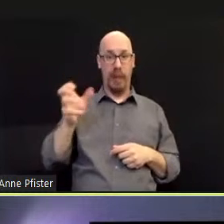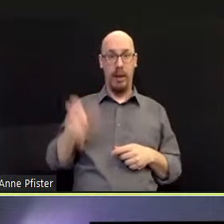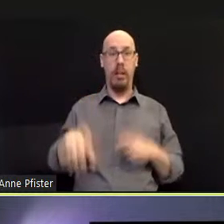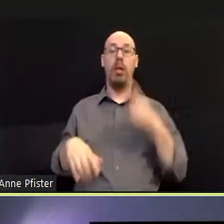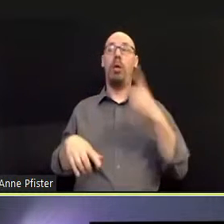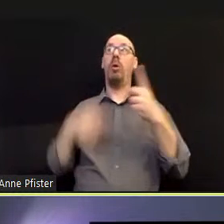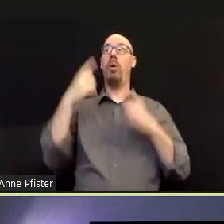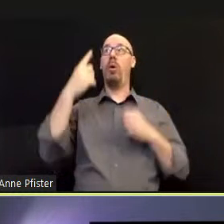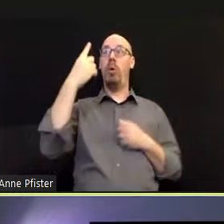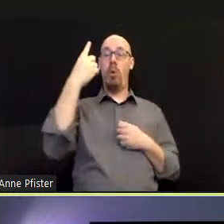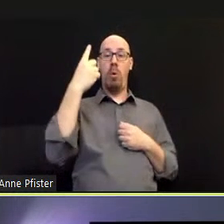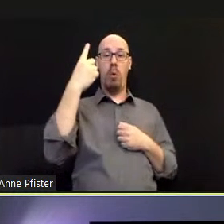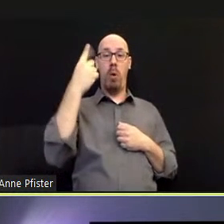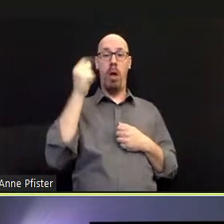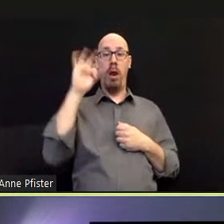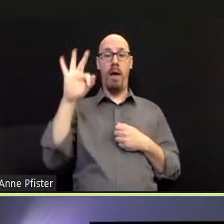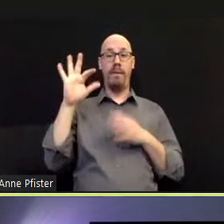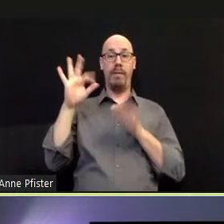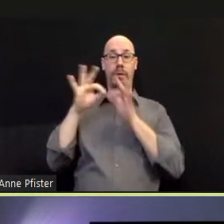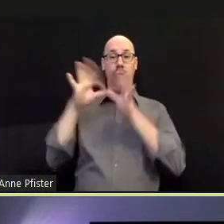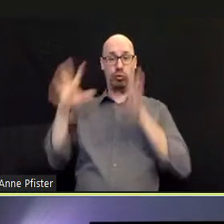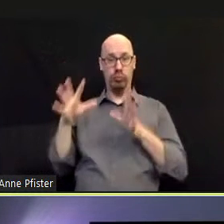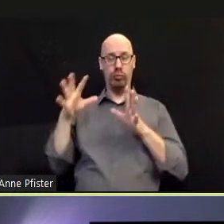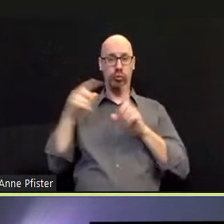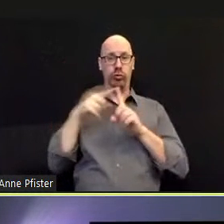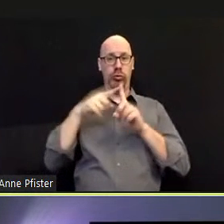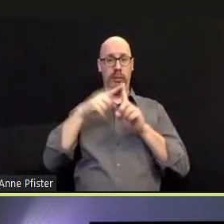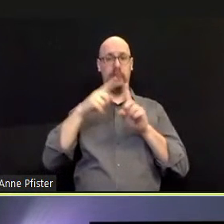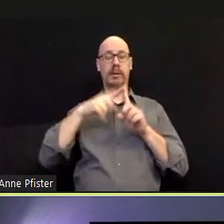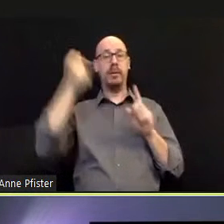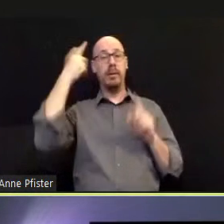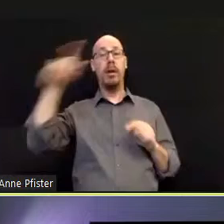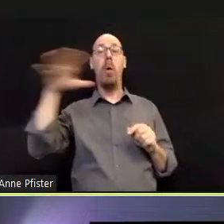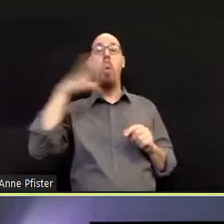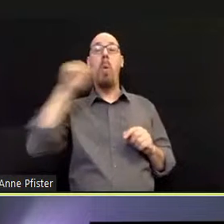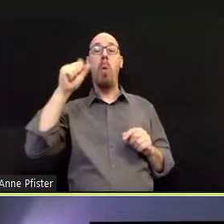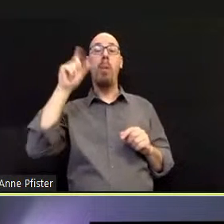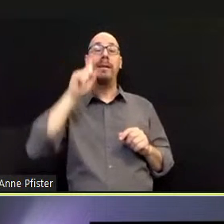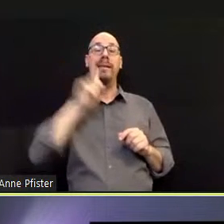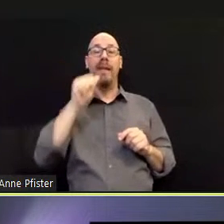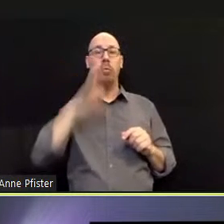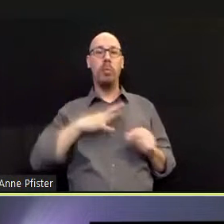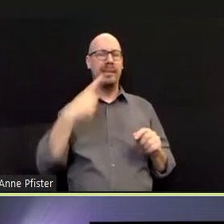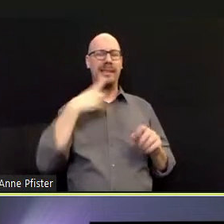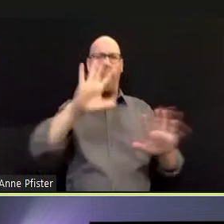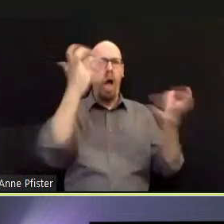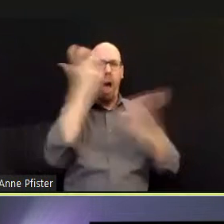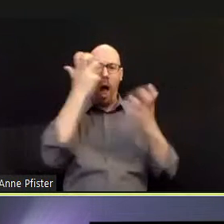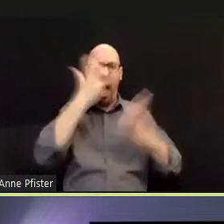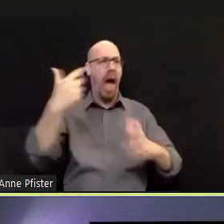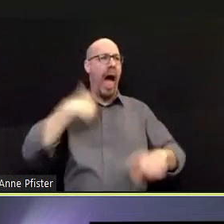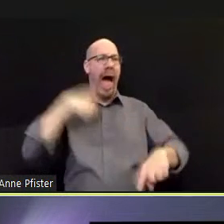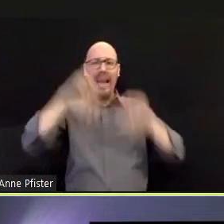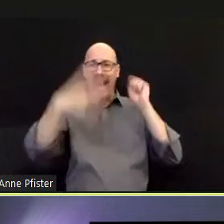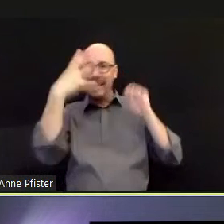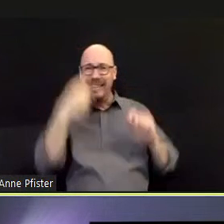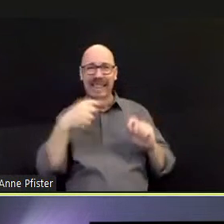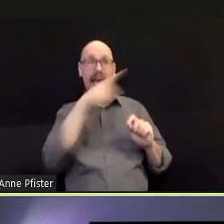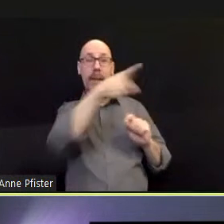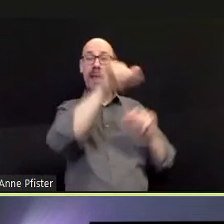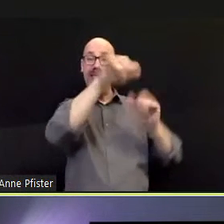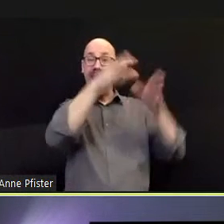interpreters that this older deaf woman called her up and said, "It's amazing. I can't sleep. There's someone who wants to talk to